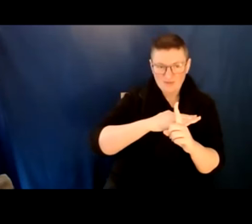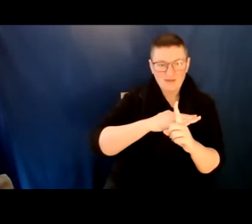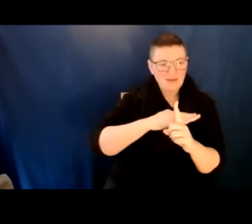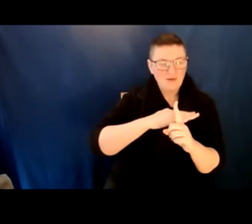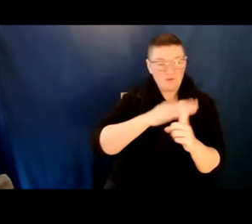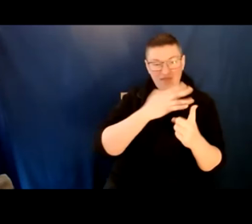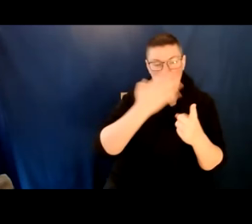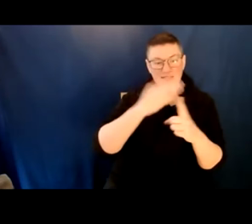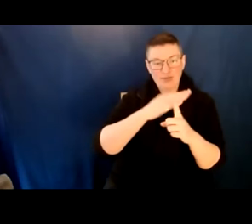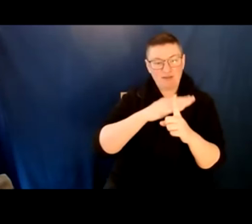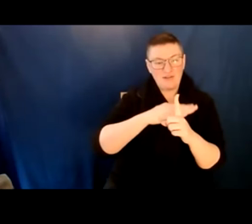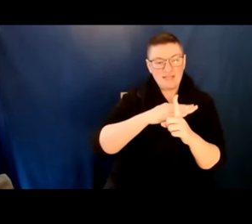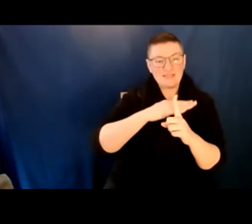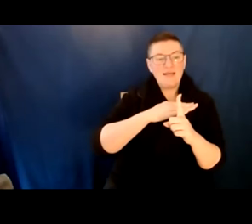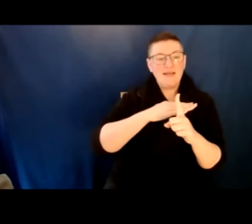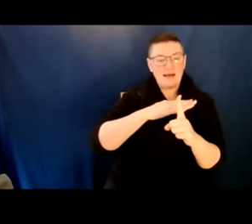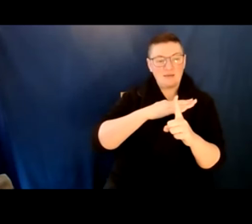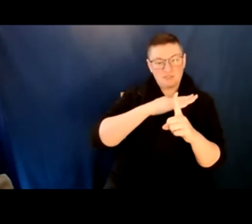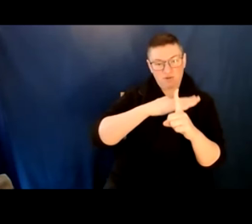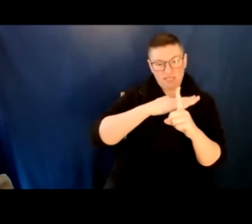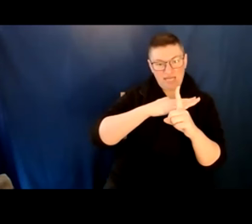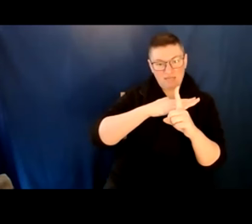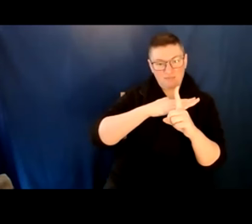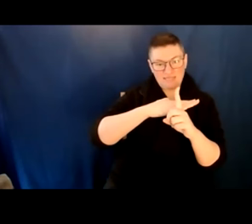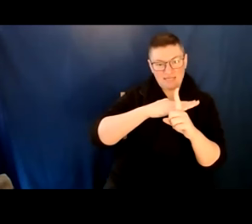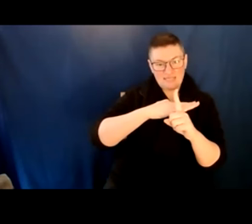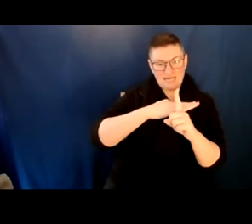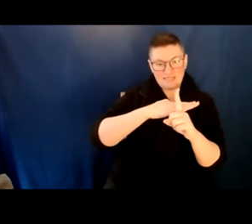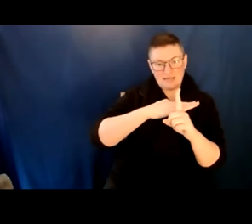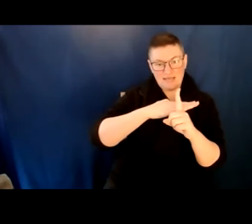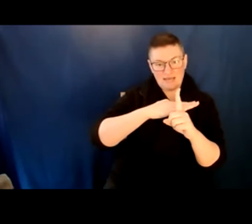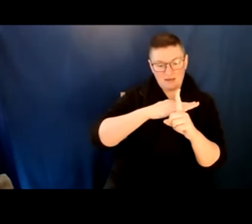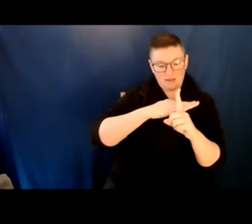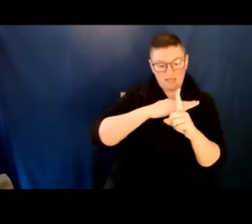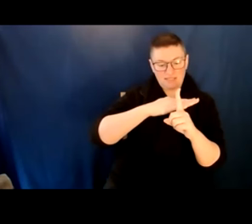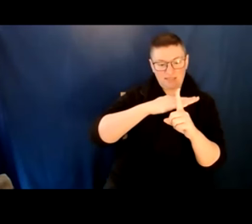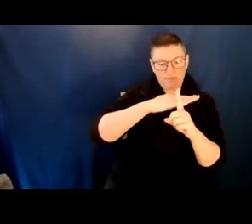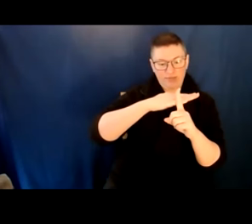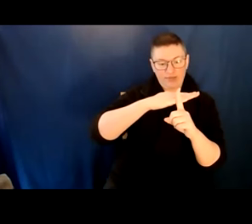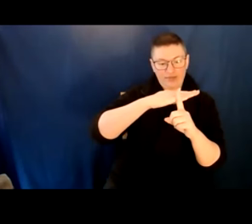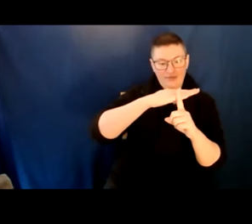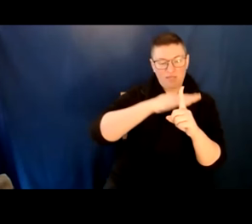are, or the thing is, or whatever it is. So you're indicating the baseline state, and then this